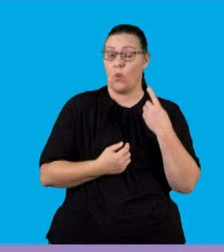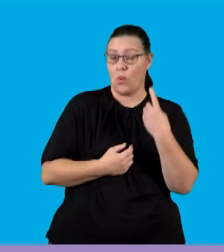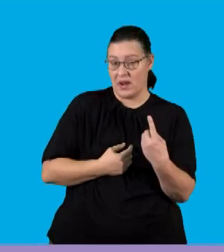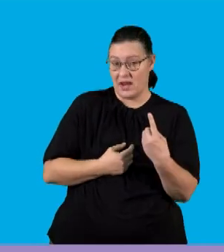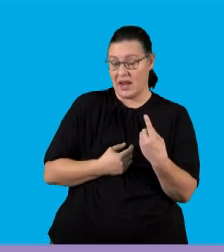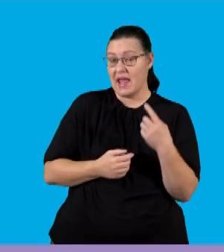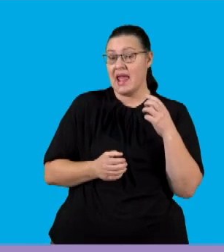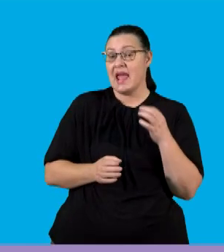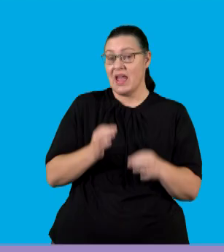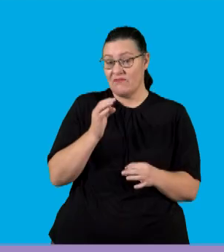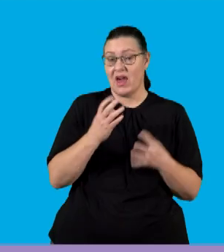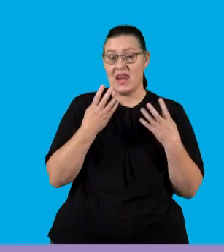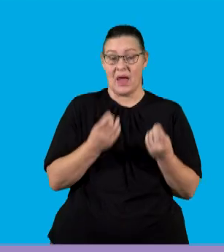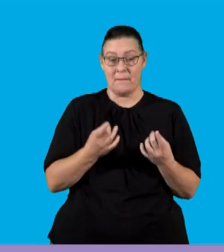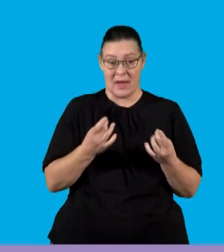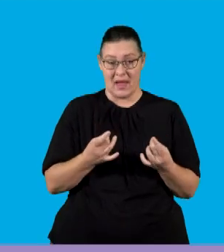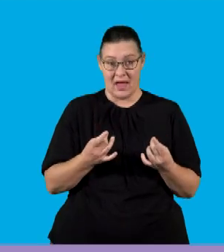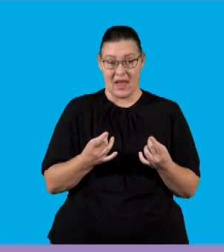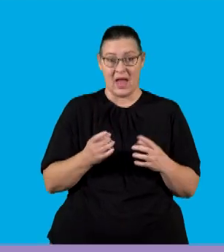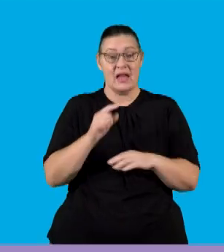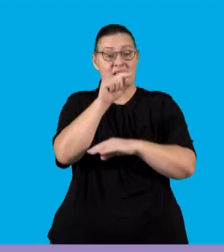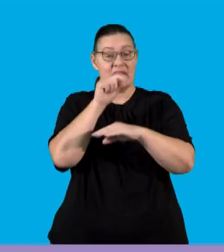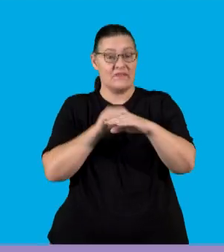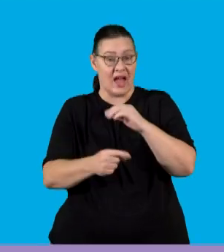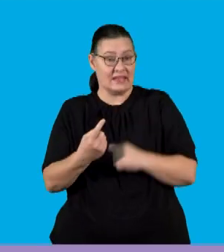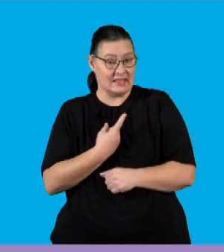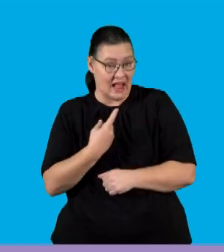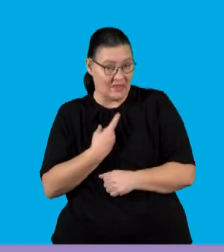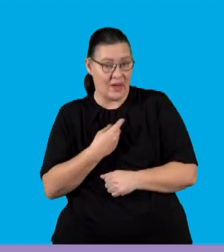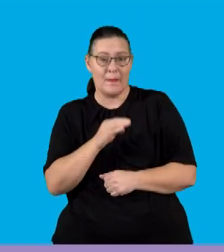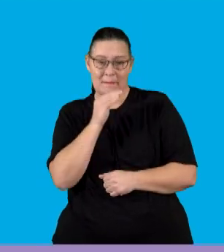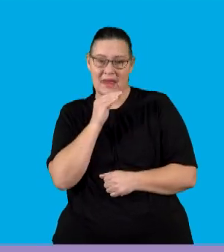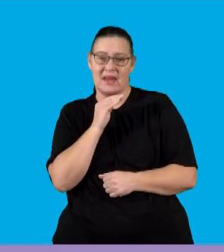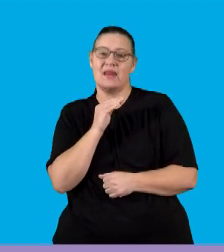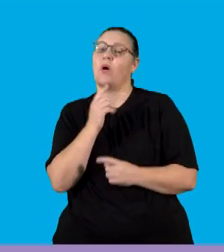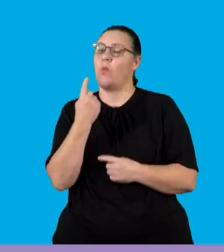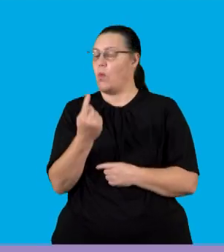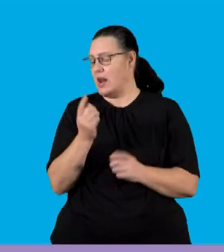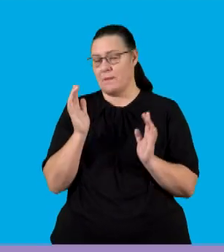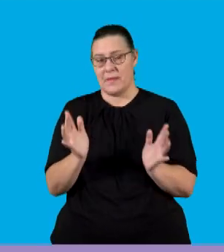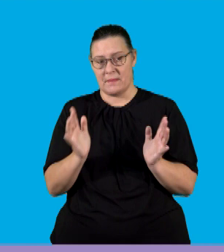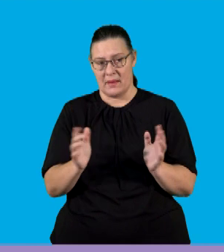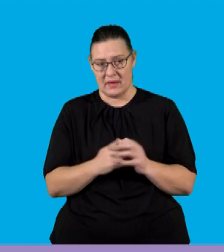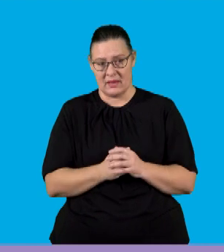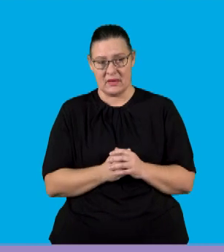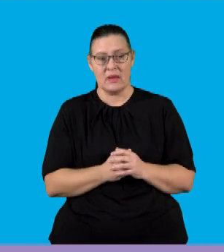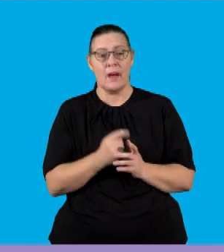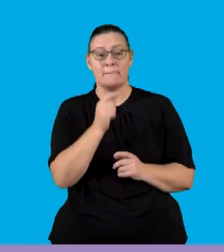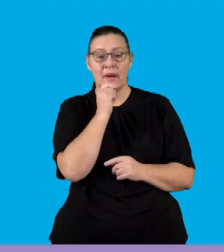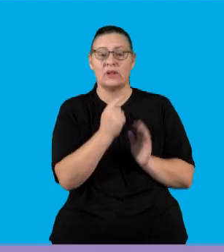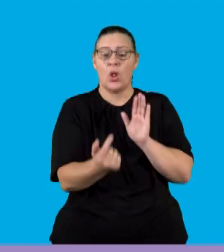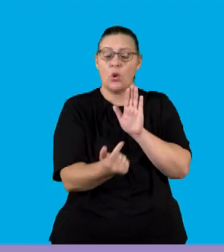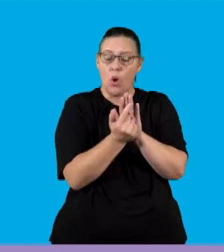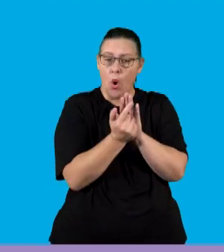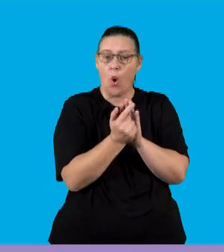you divide a number by itself, the answer is going to be 1. But what about our exponent laws